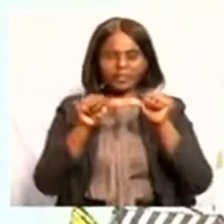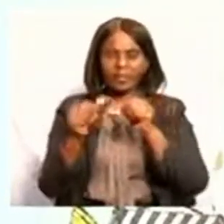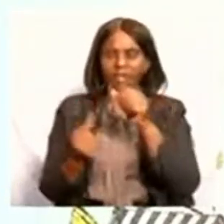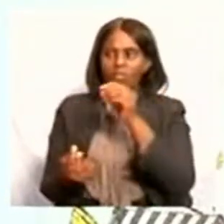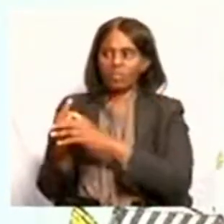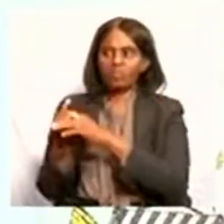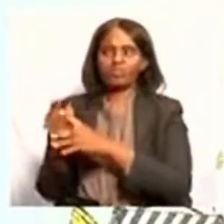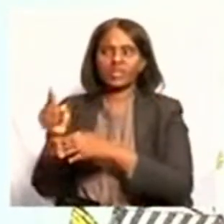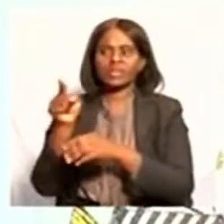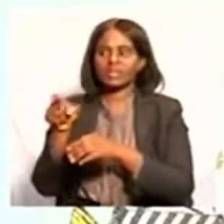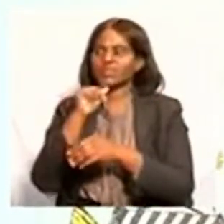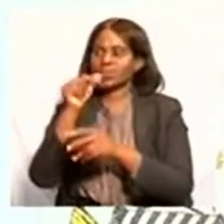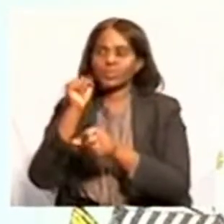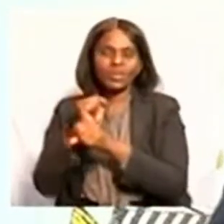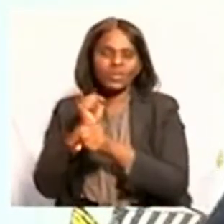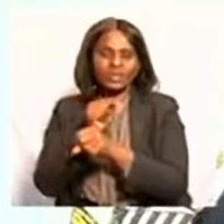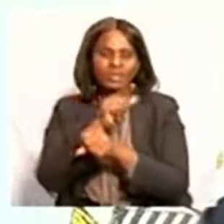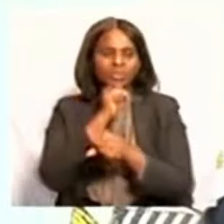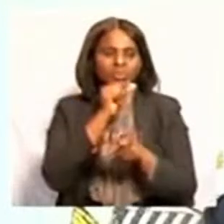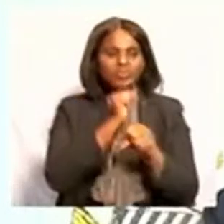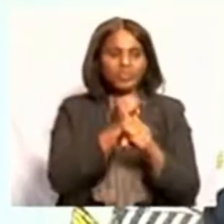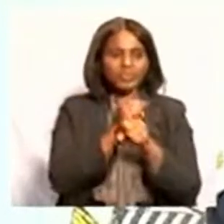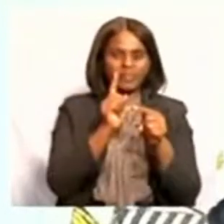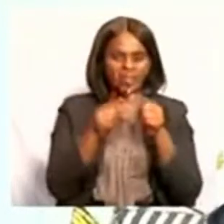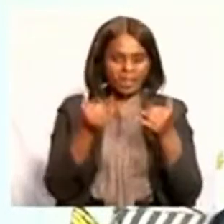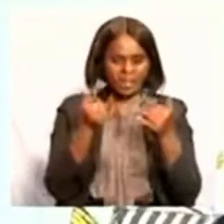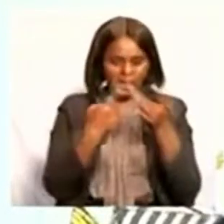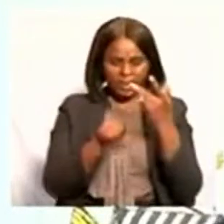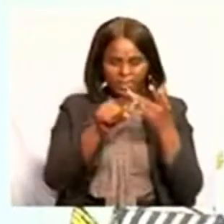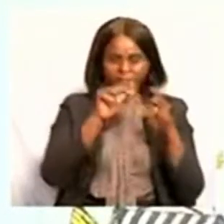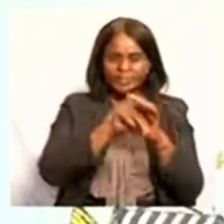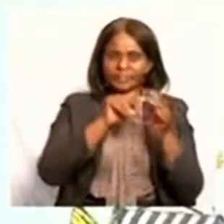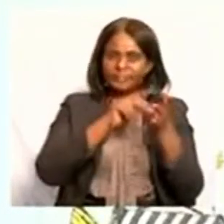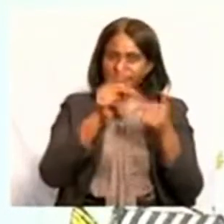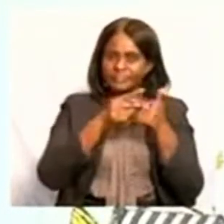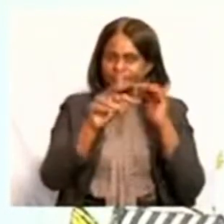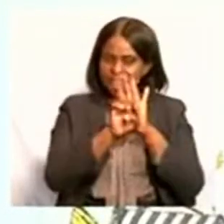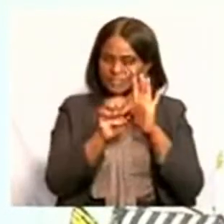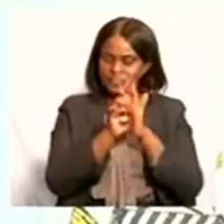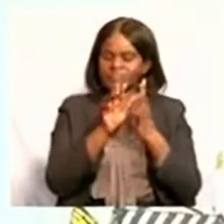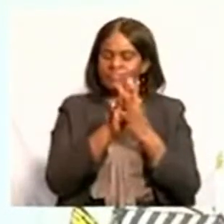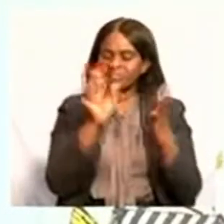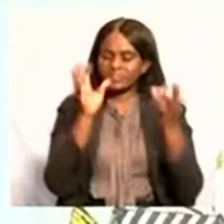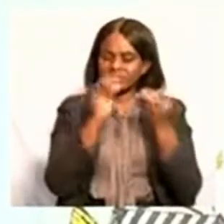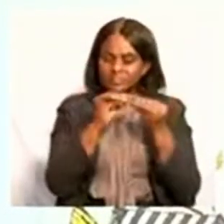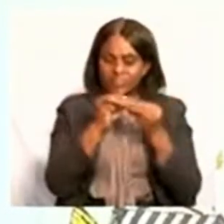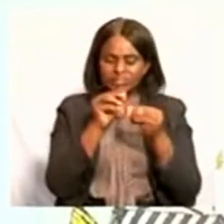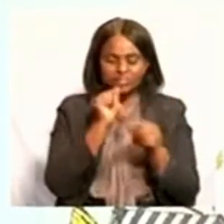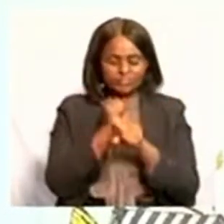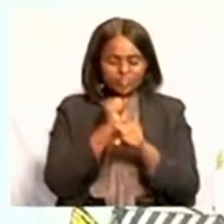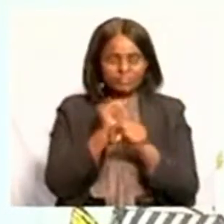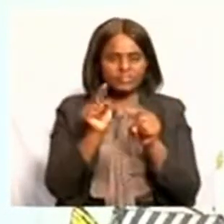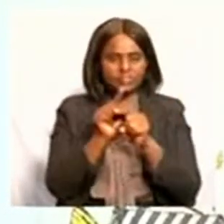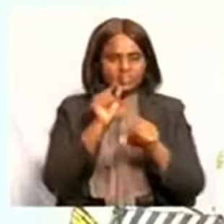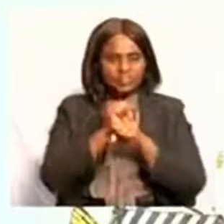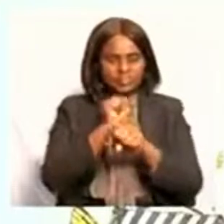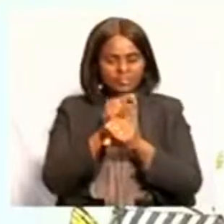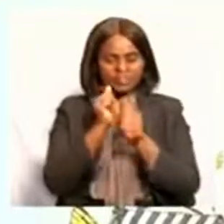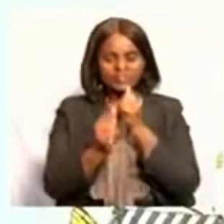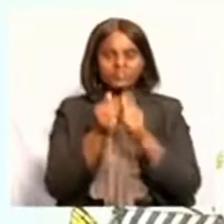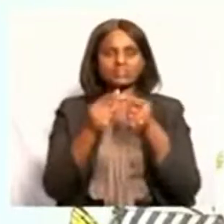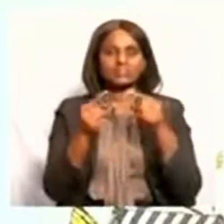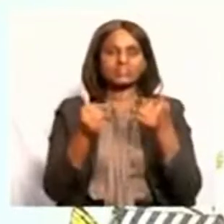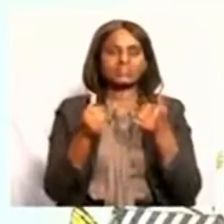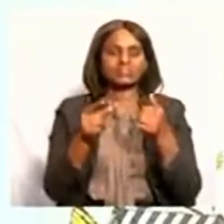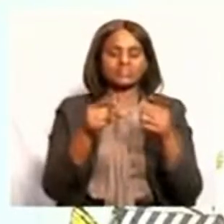this is not done, this is not done. But when you come on the program such as this one, there's so much groundwork, a lot of work that has been done to